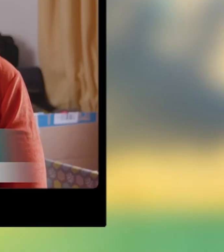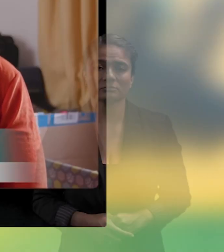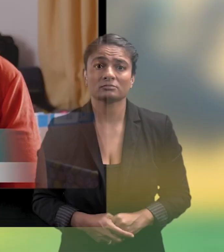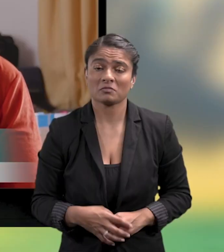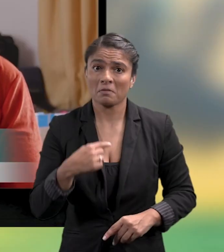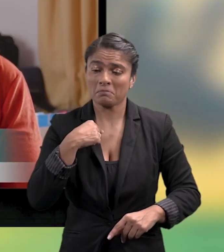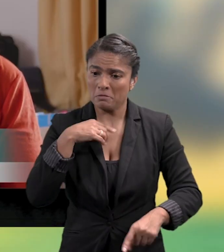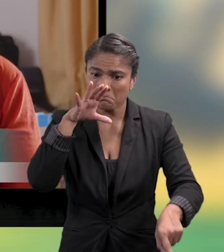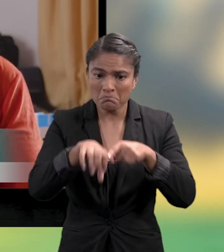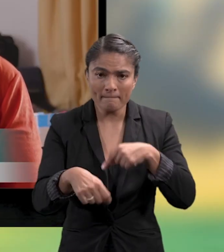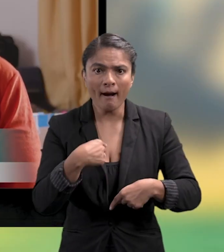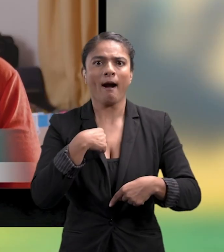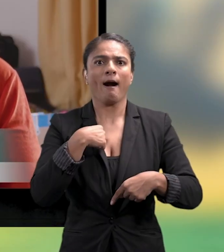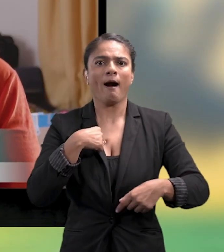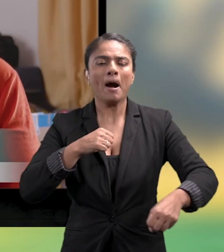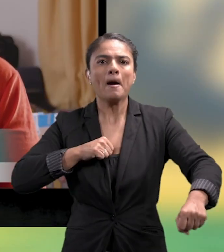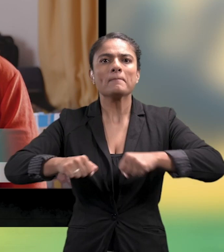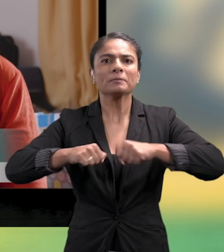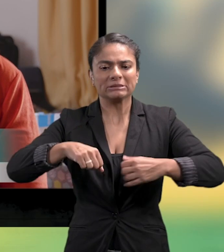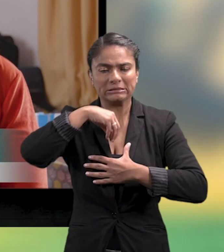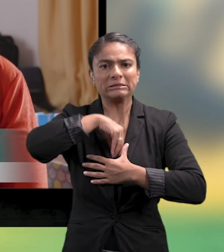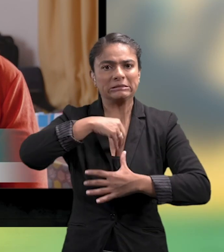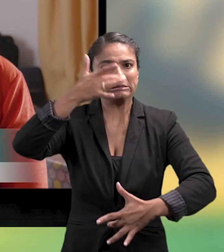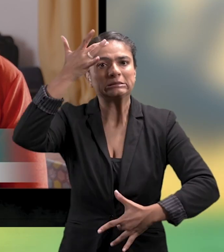Ke fetsa go thola gore ke na le epilepsy.